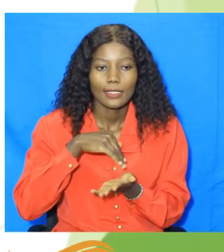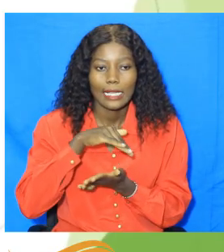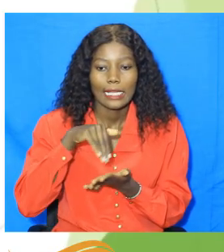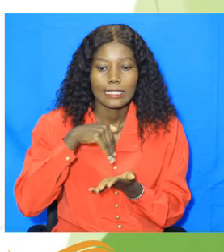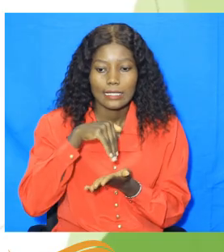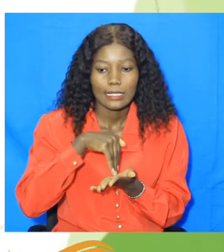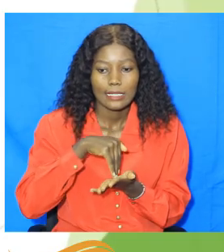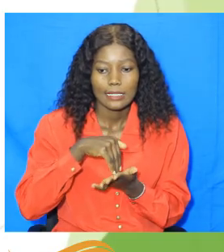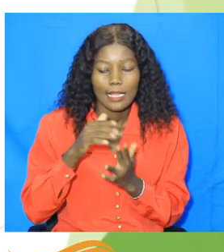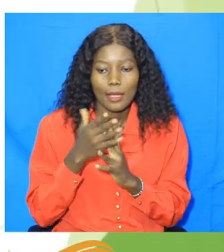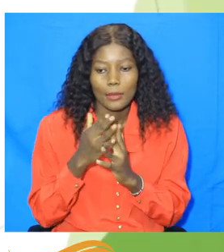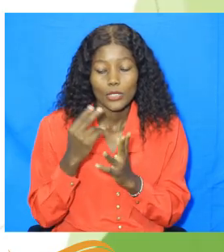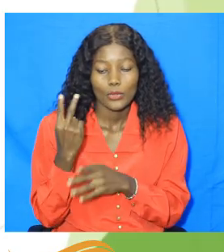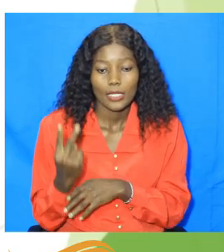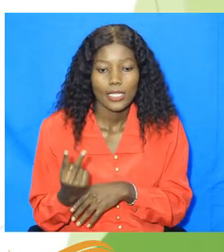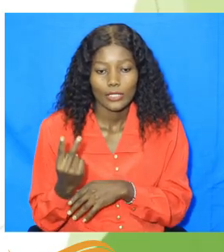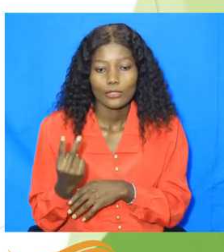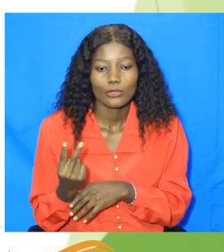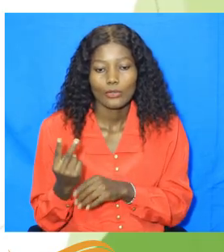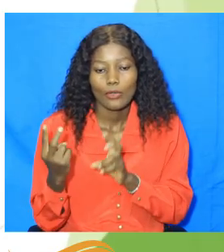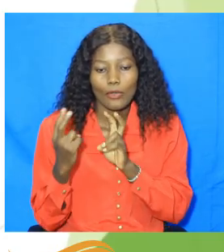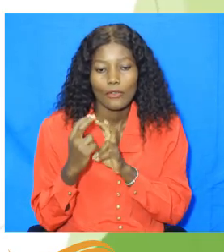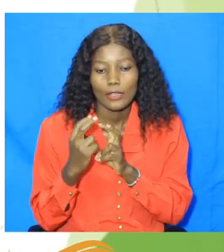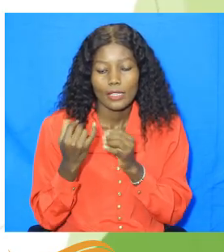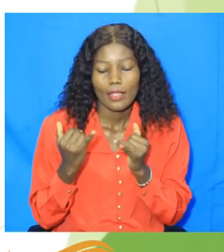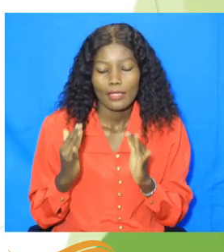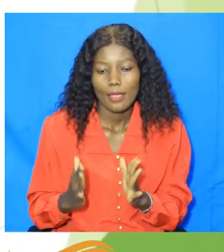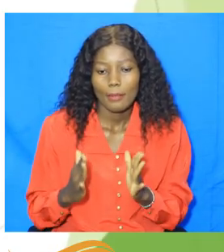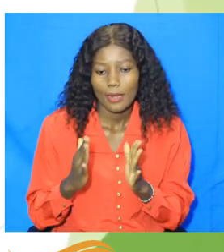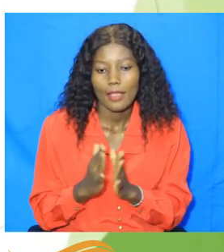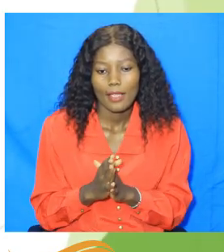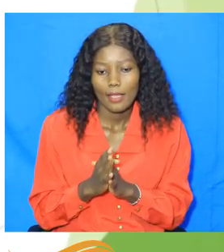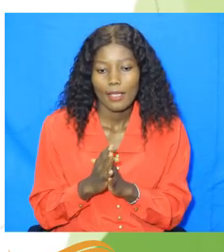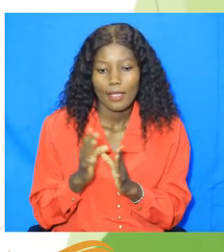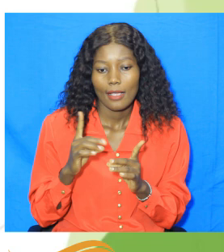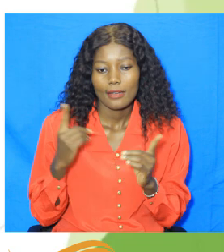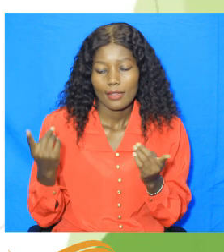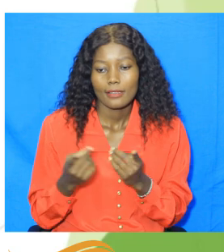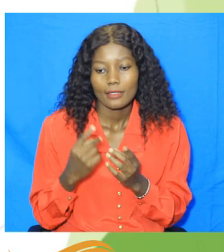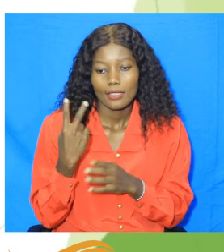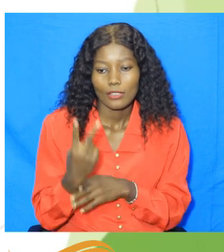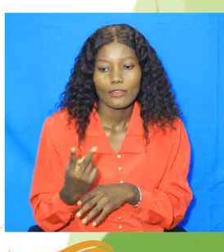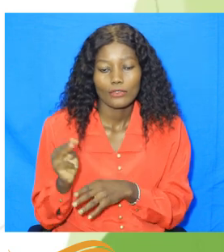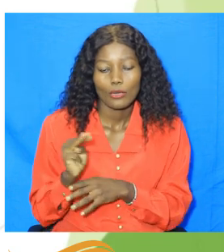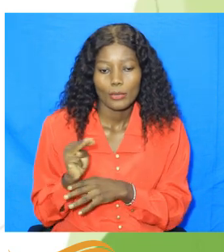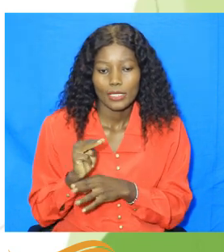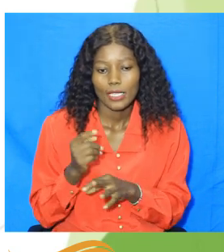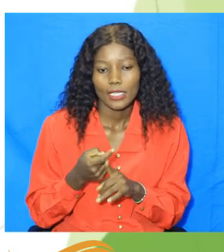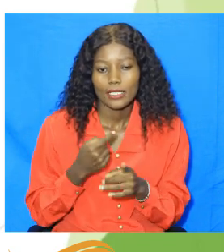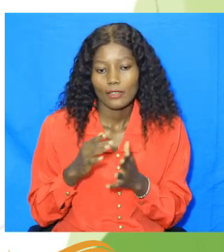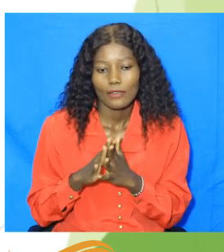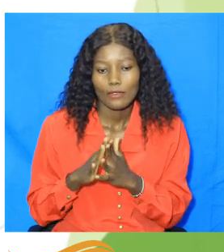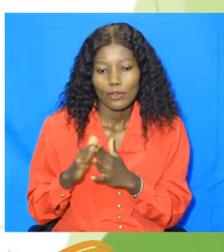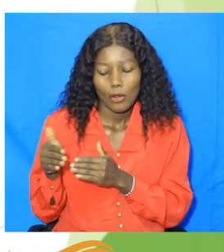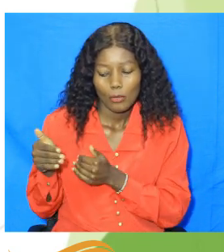centered between the two mats, facing the athletes at a distance of 2 meters from the